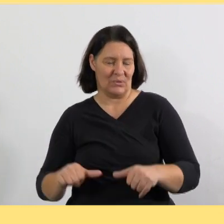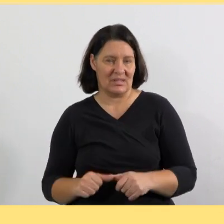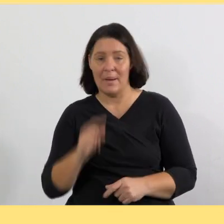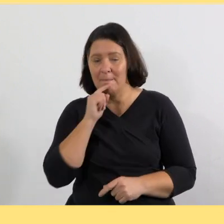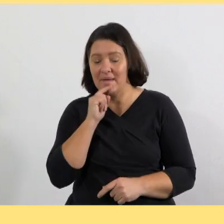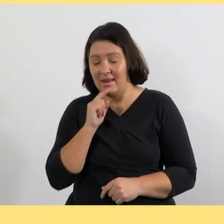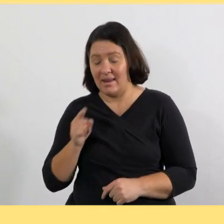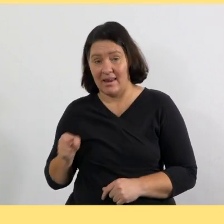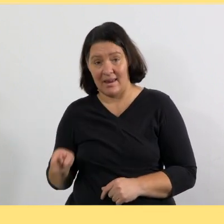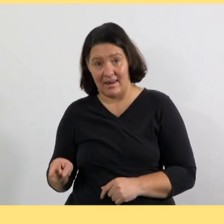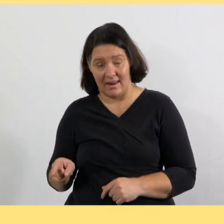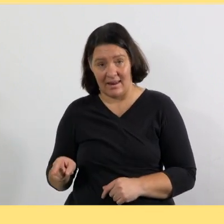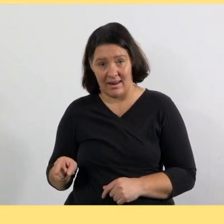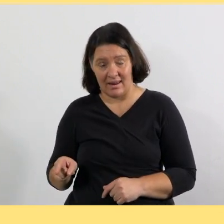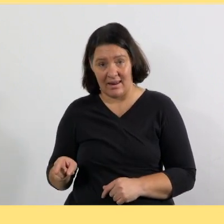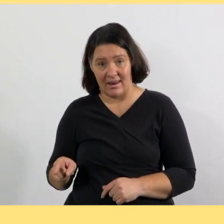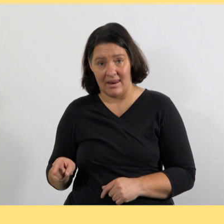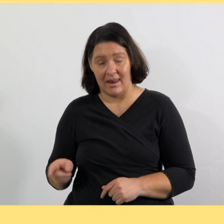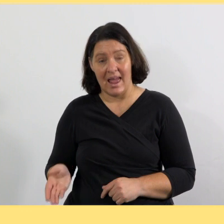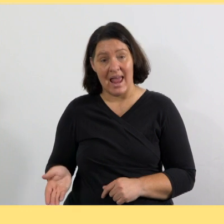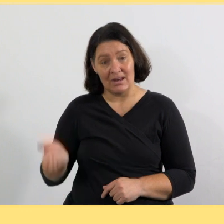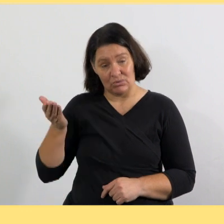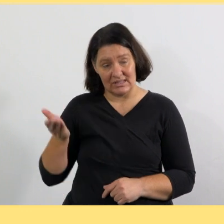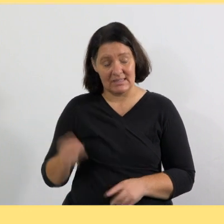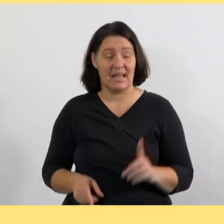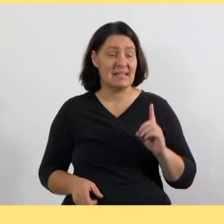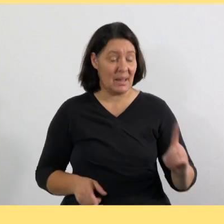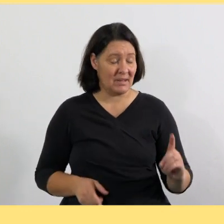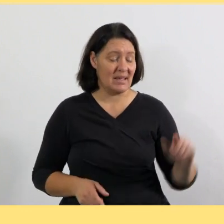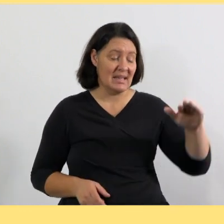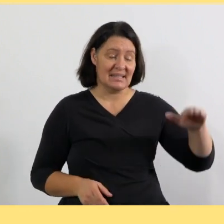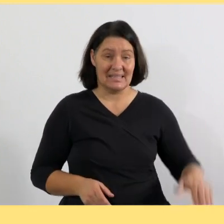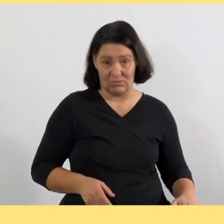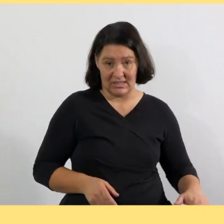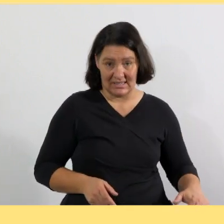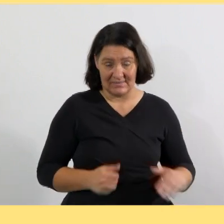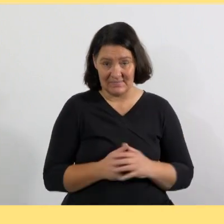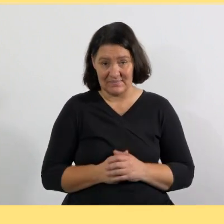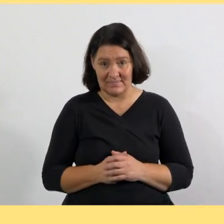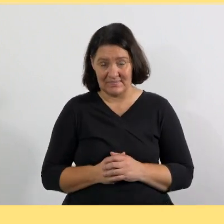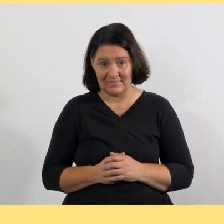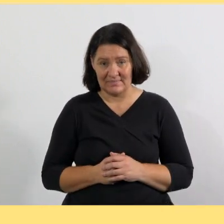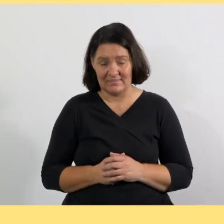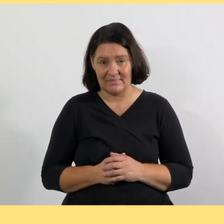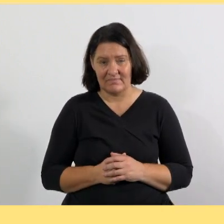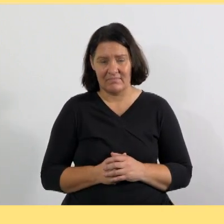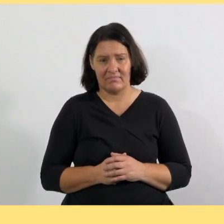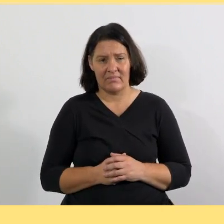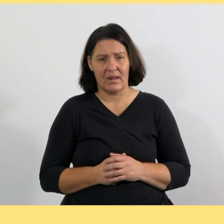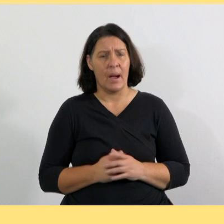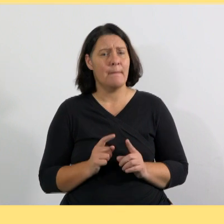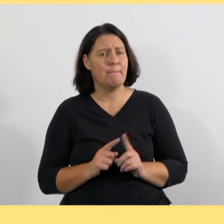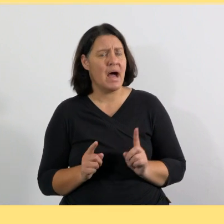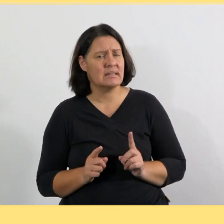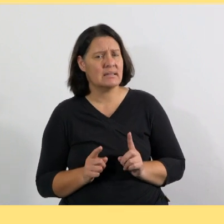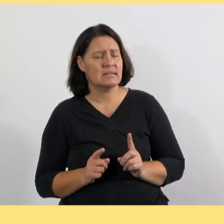account, which increases on the credit side. And on the debit side, it will decrease.